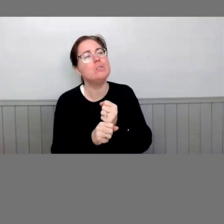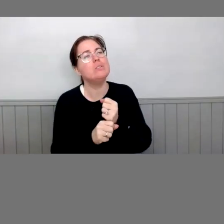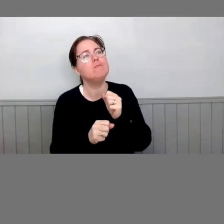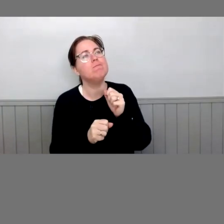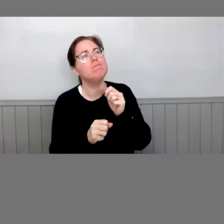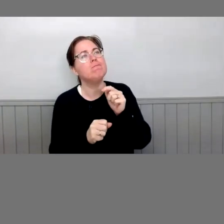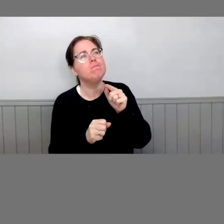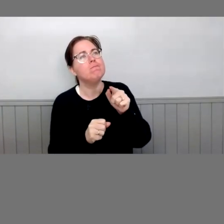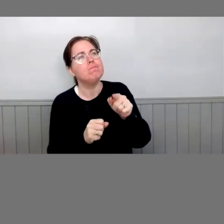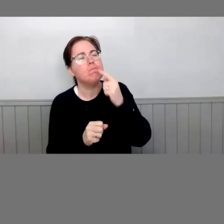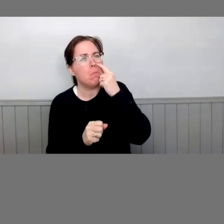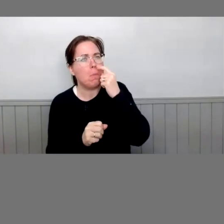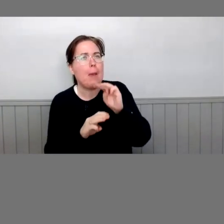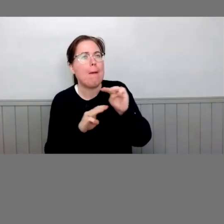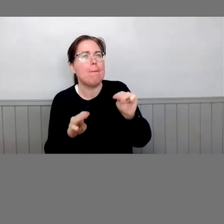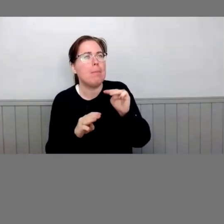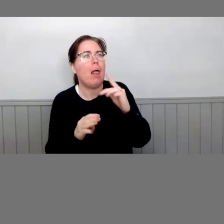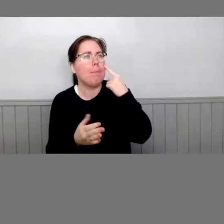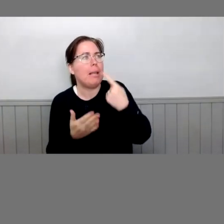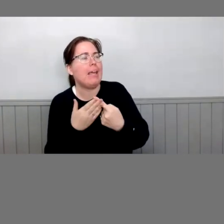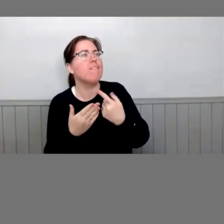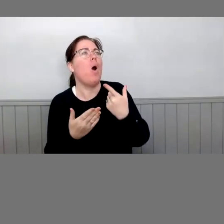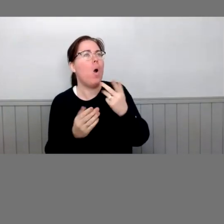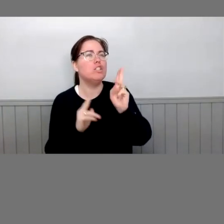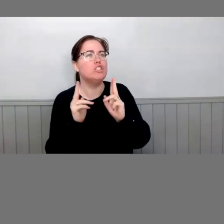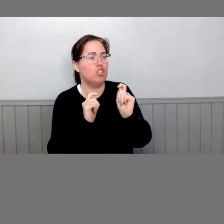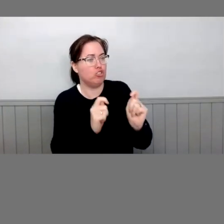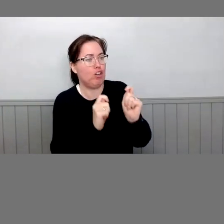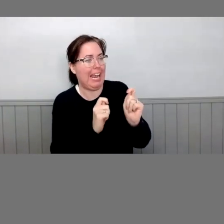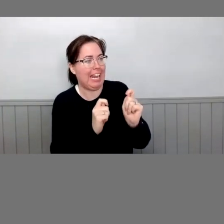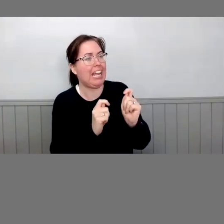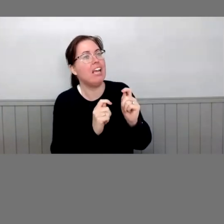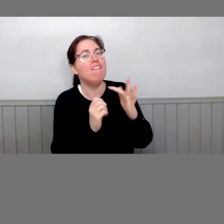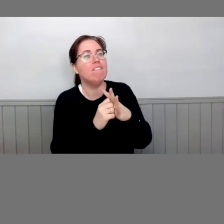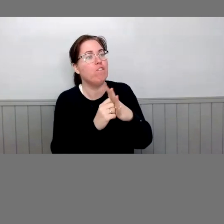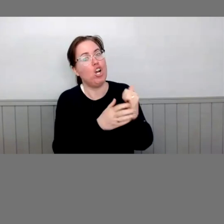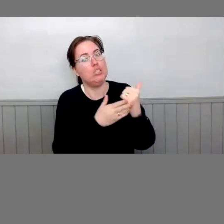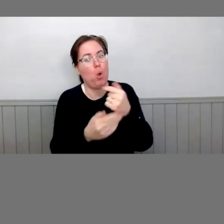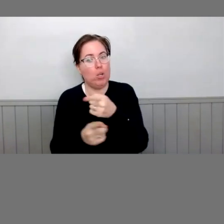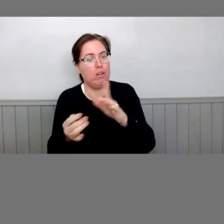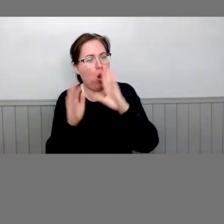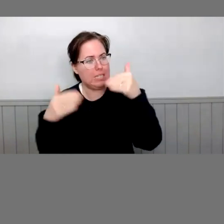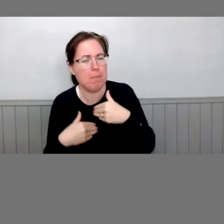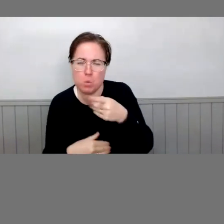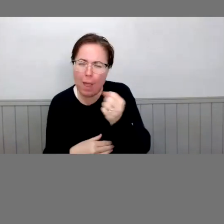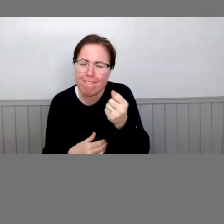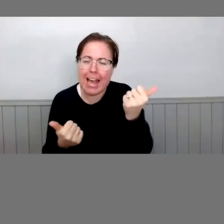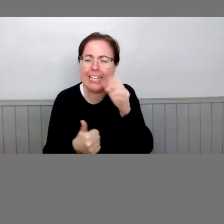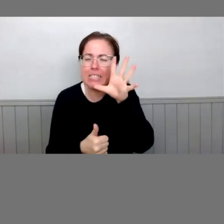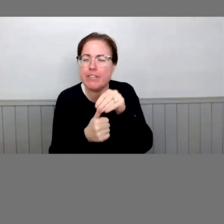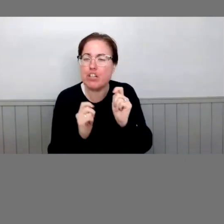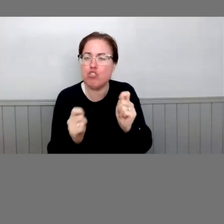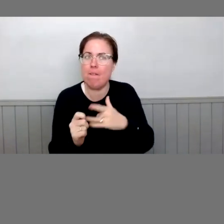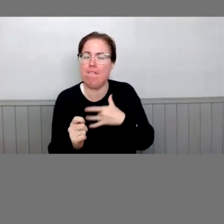training for people who are supporting autistic people. Does anyone have any particular training that they would recommend to anyone on this call